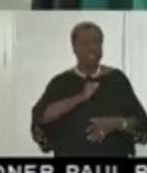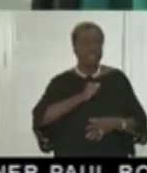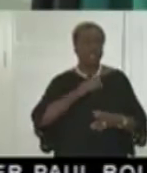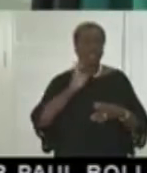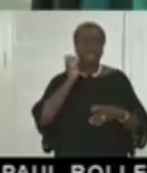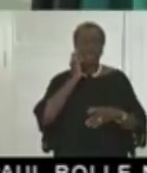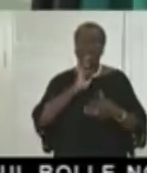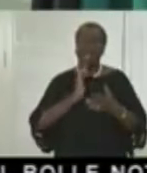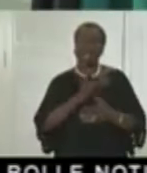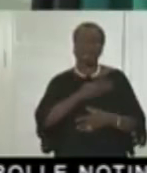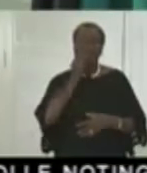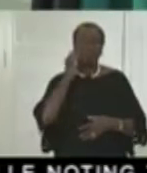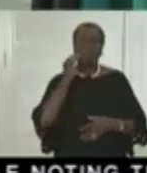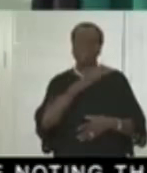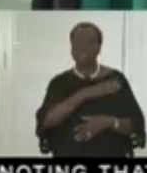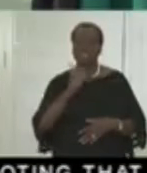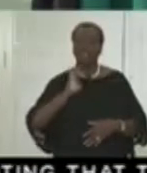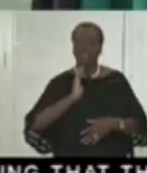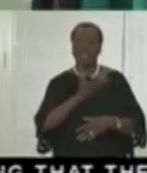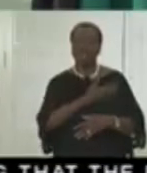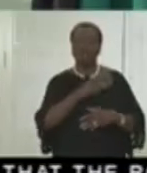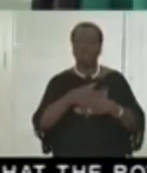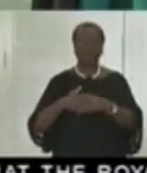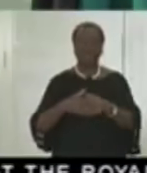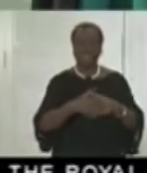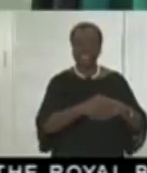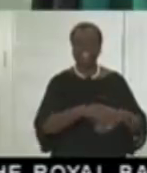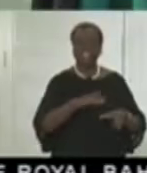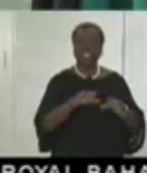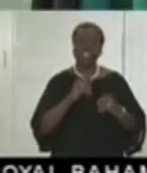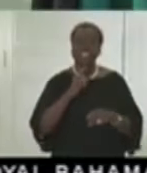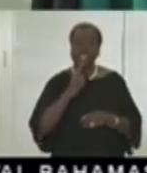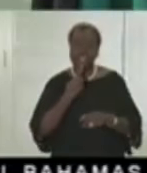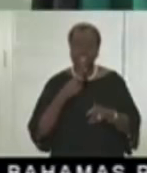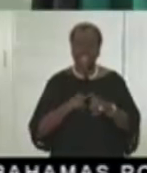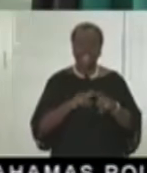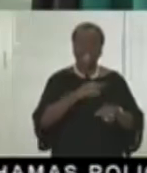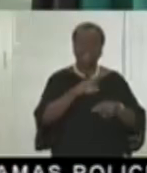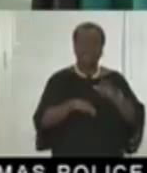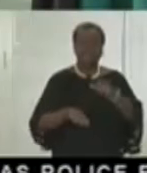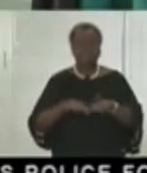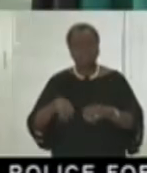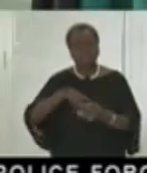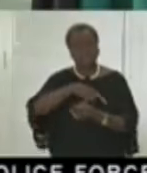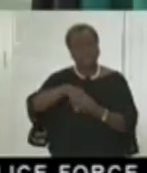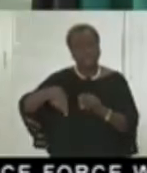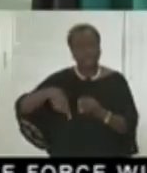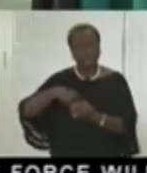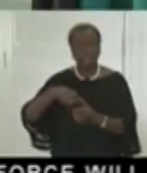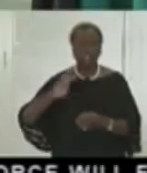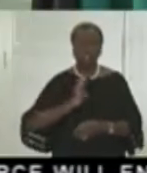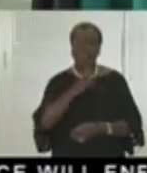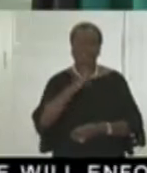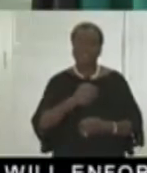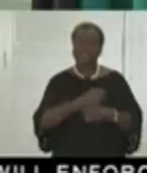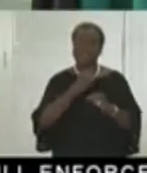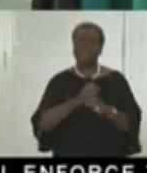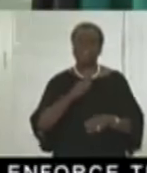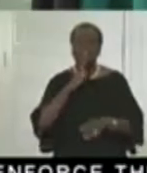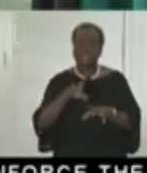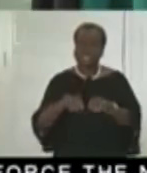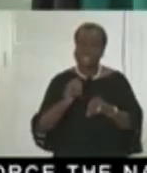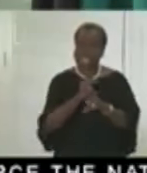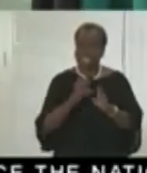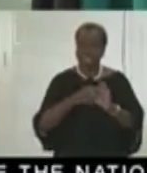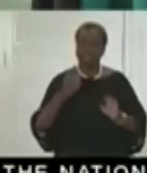our own communities. And we need to take seriously the fact that as we move about, we have to make sure that we take care of